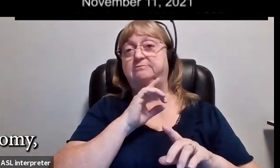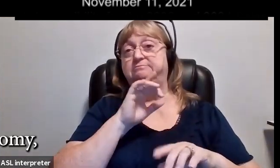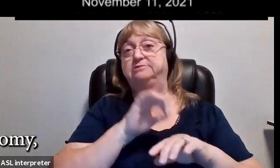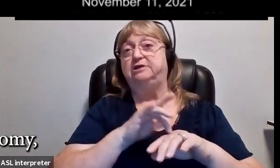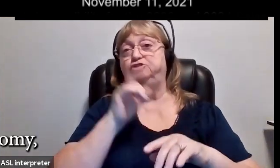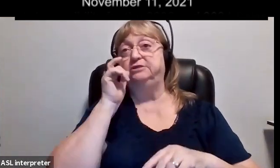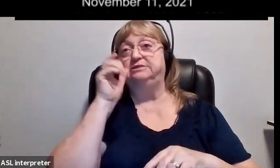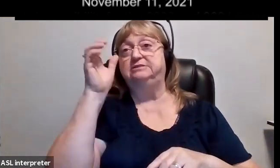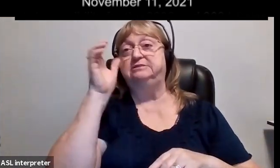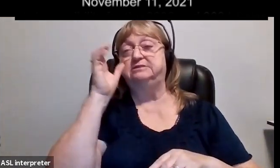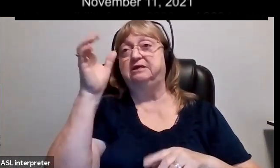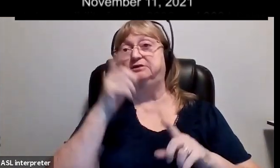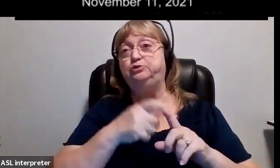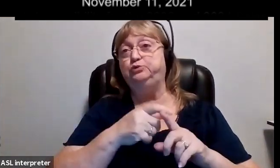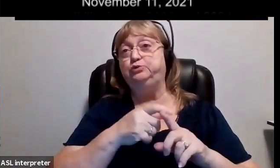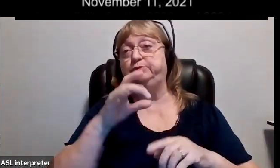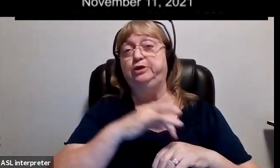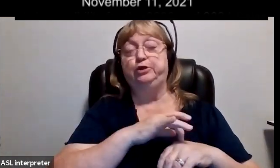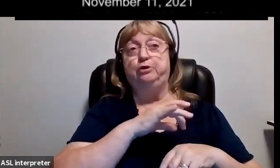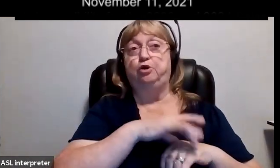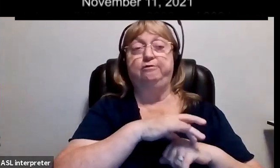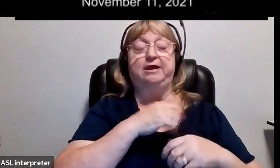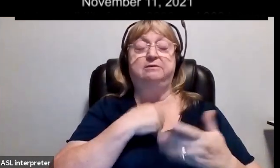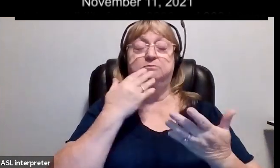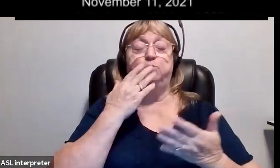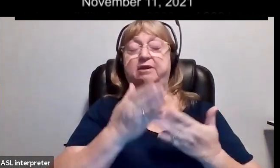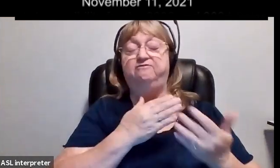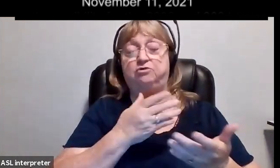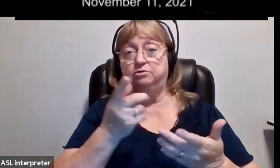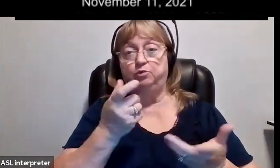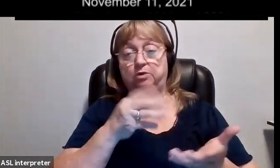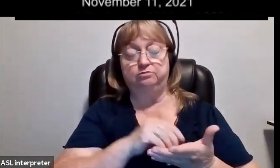whatever astronomical thing you want to put in for that.